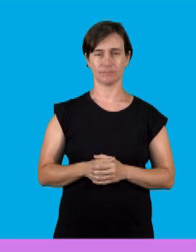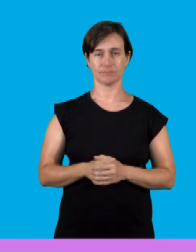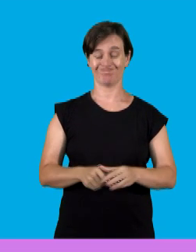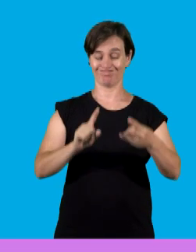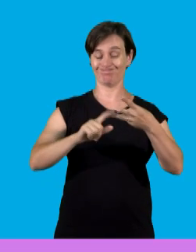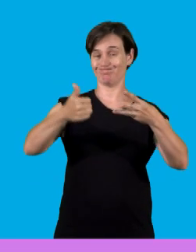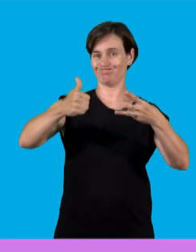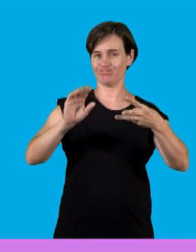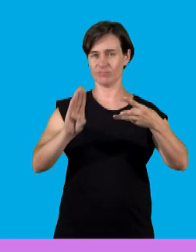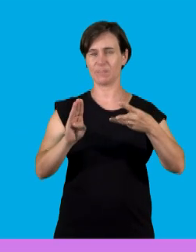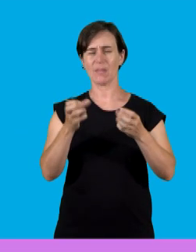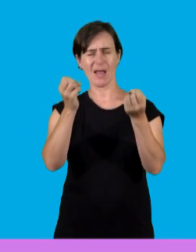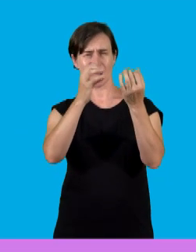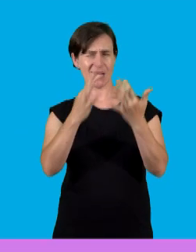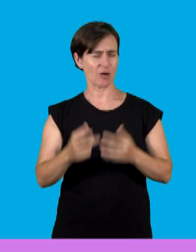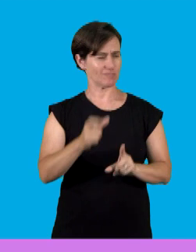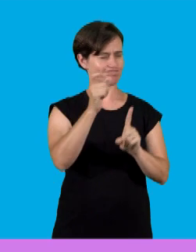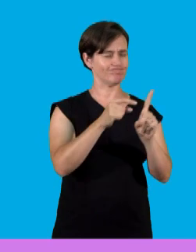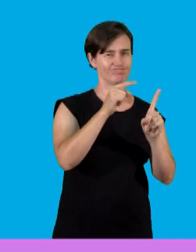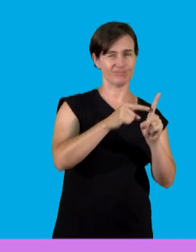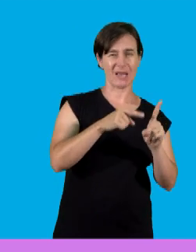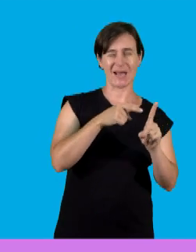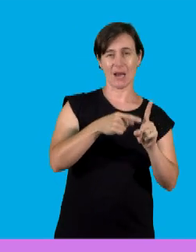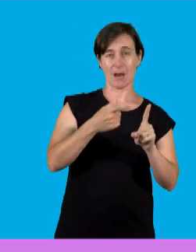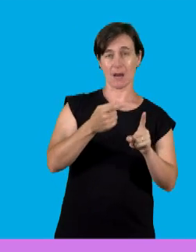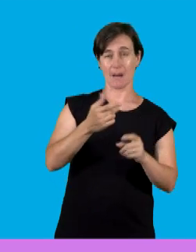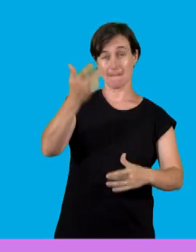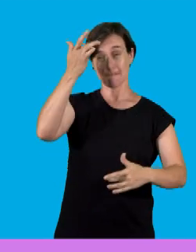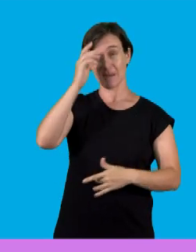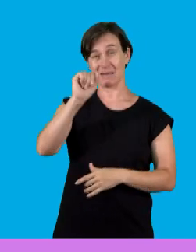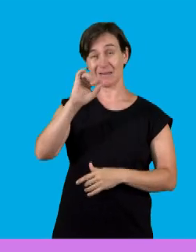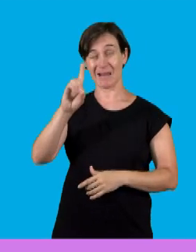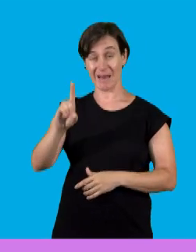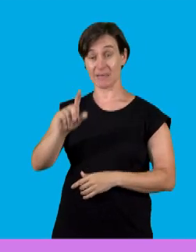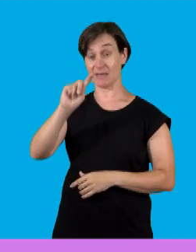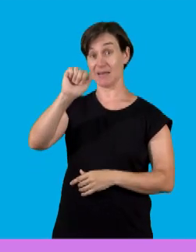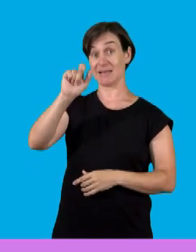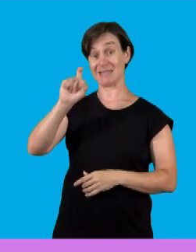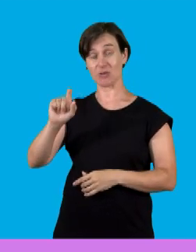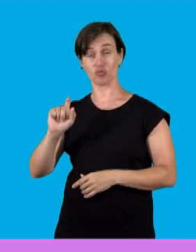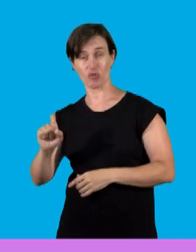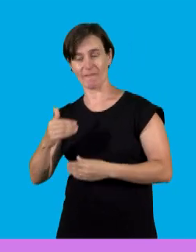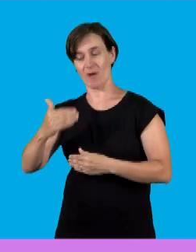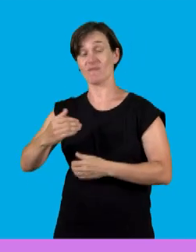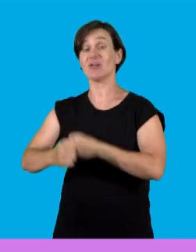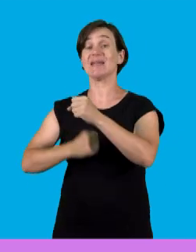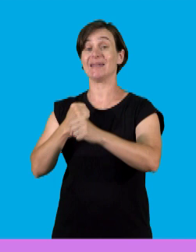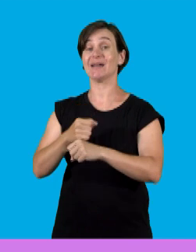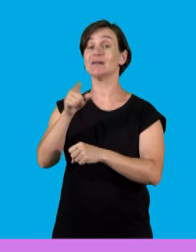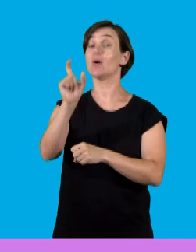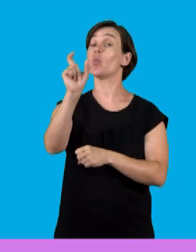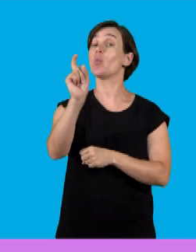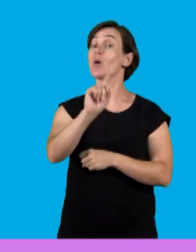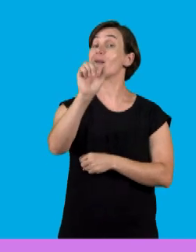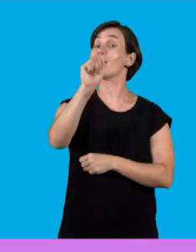question. Calculate Mr. van Rooyen's annual medical aid tax credit. And again, can you see the word annual,